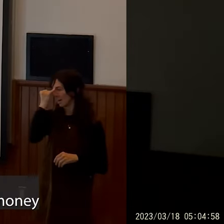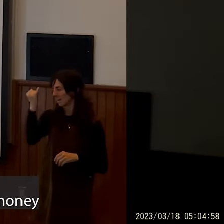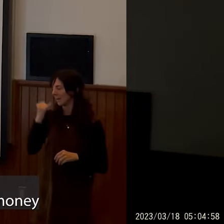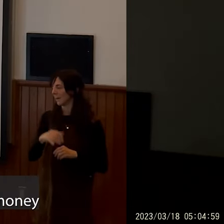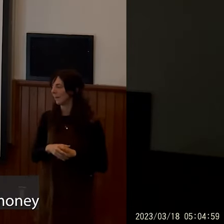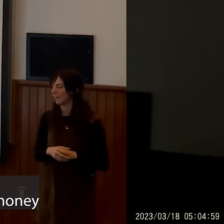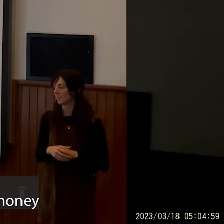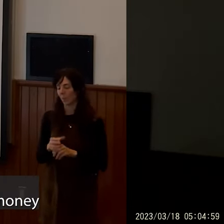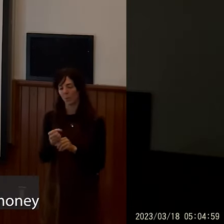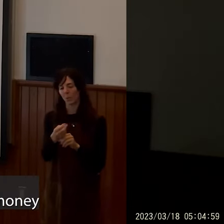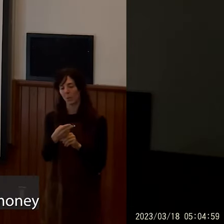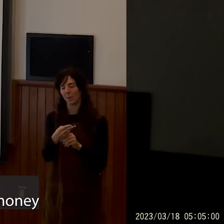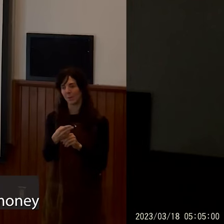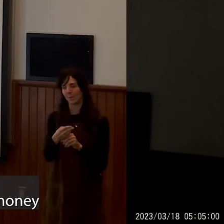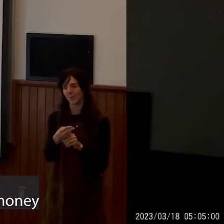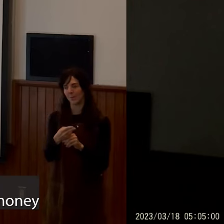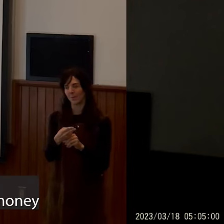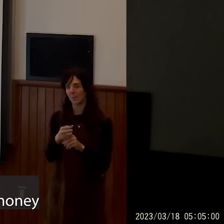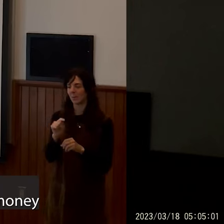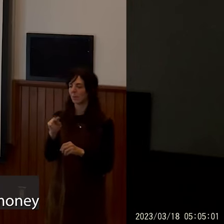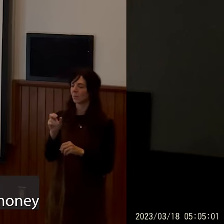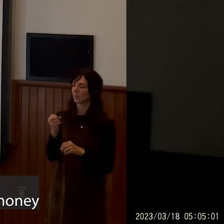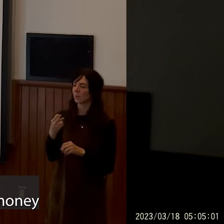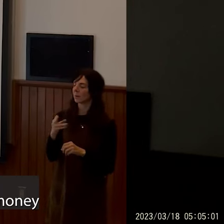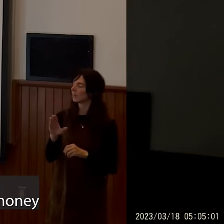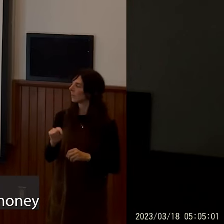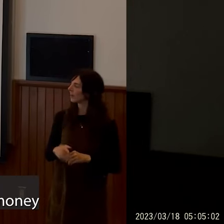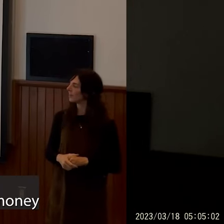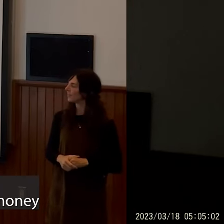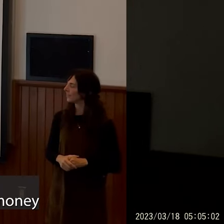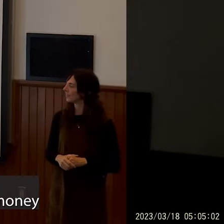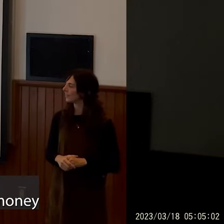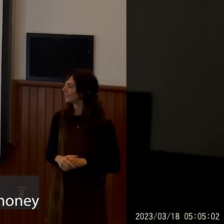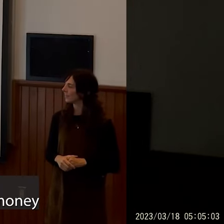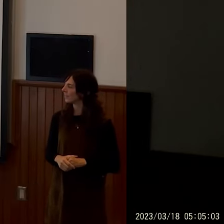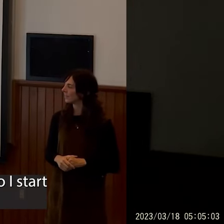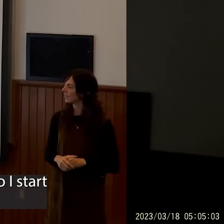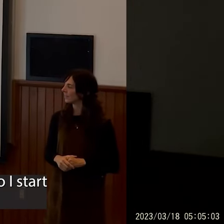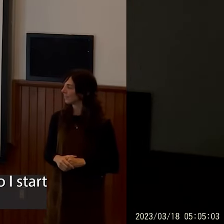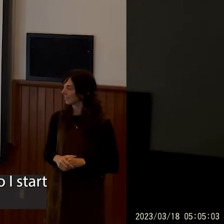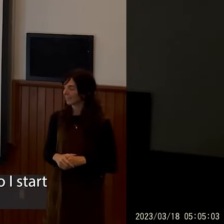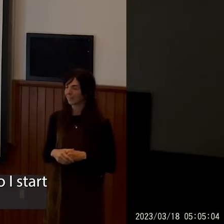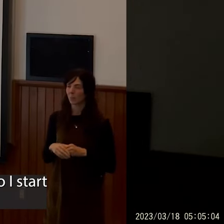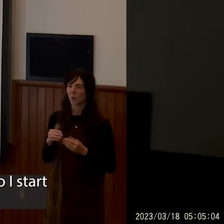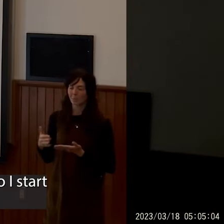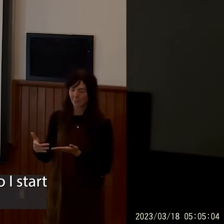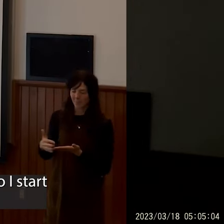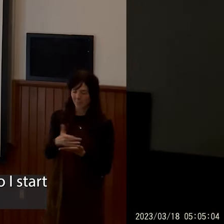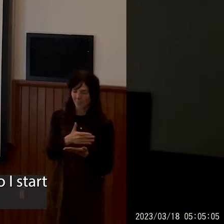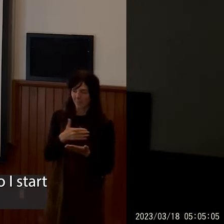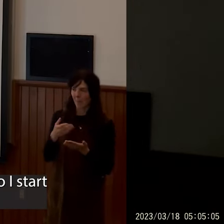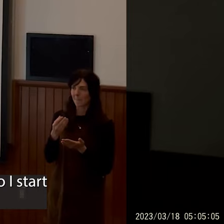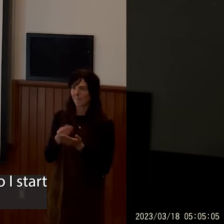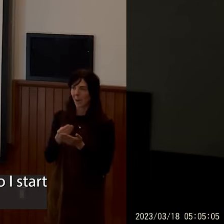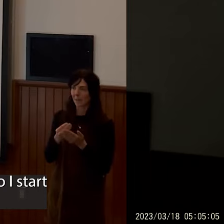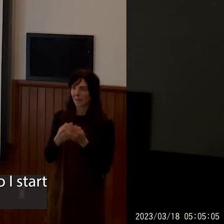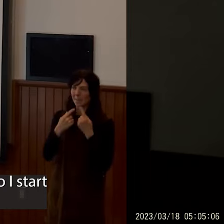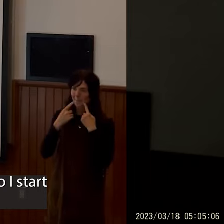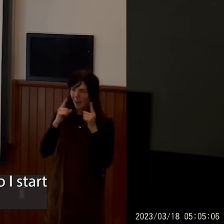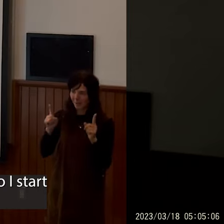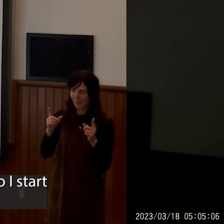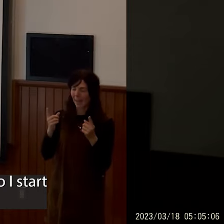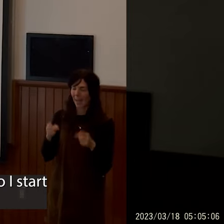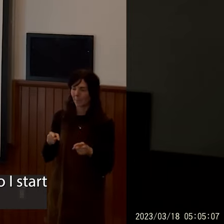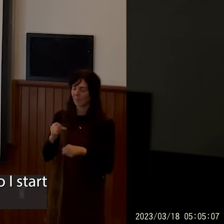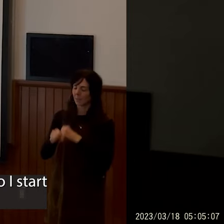however, by the time I could really gather some money and make it into a feature was 2020. So